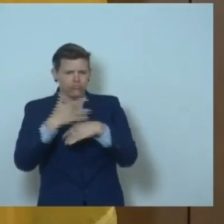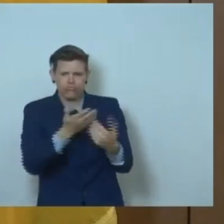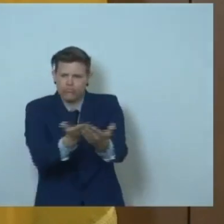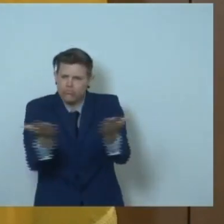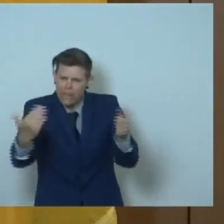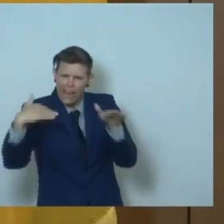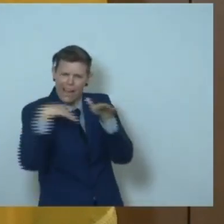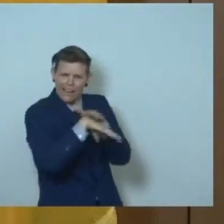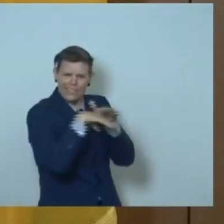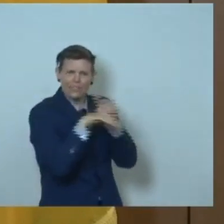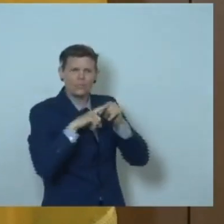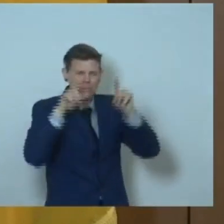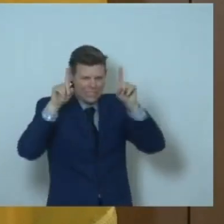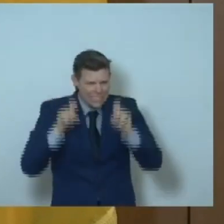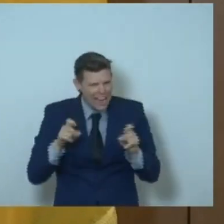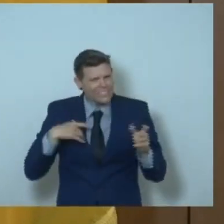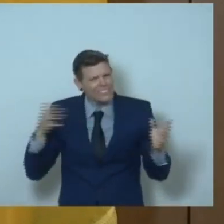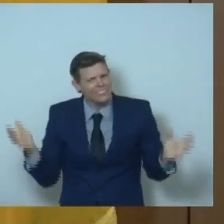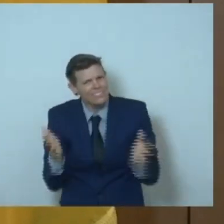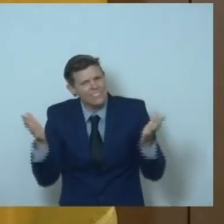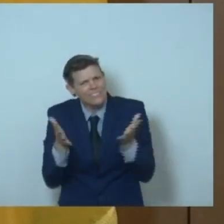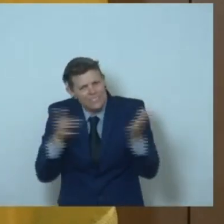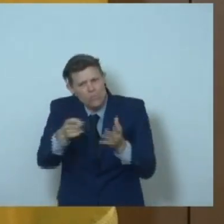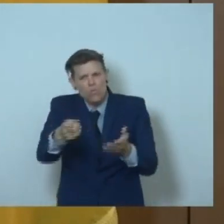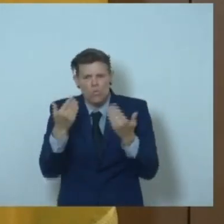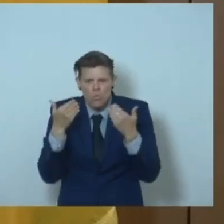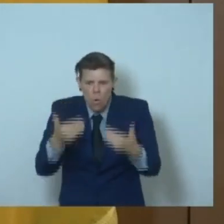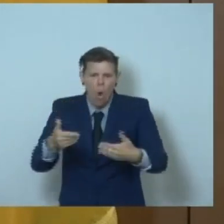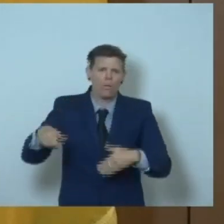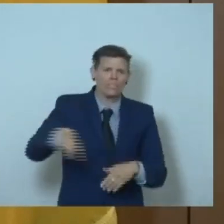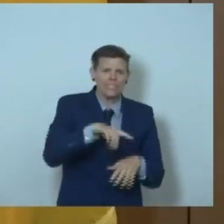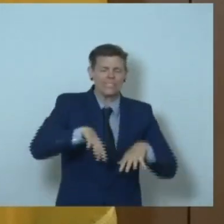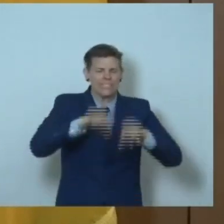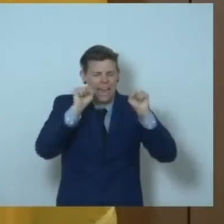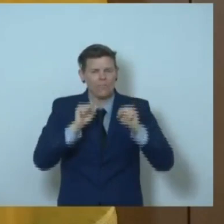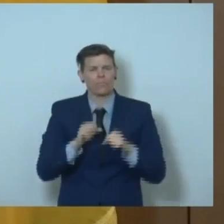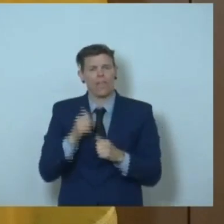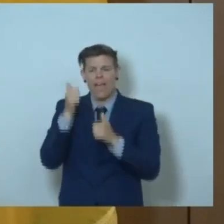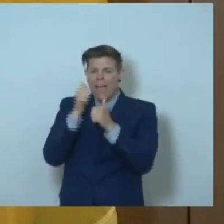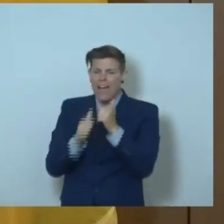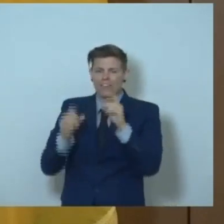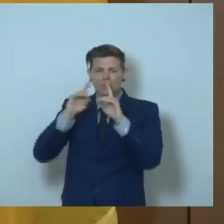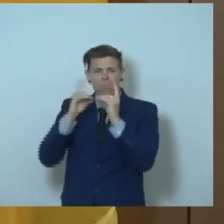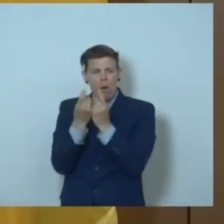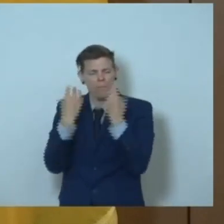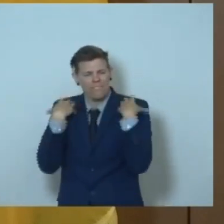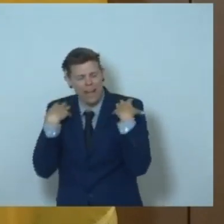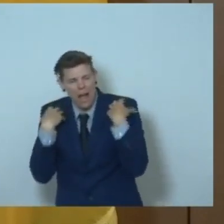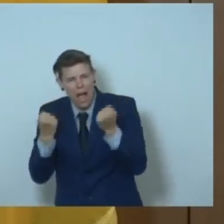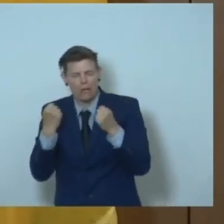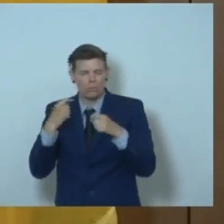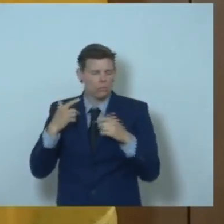push hard, every governor is, with their departments of health. It's tough to figure out ways to